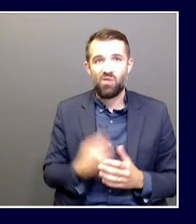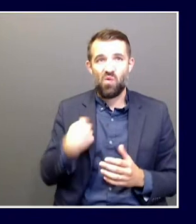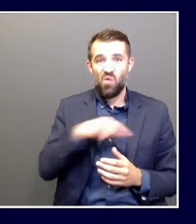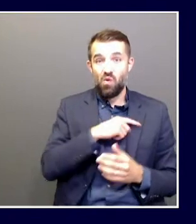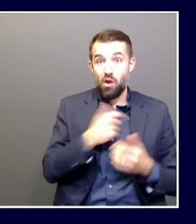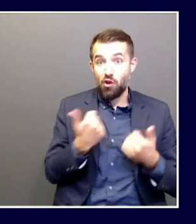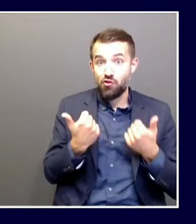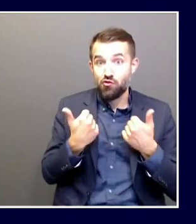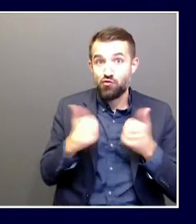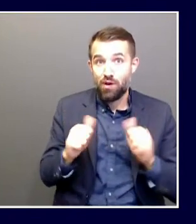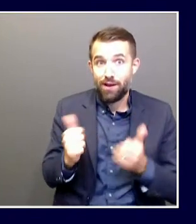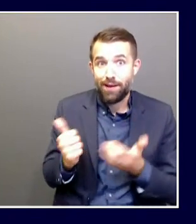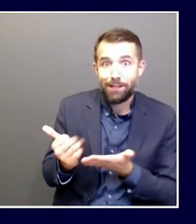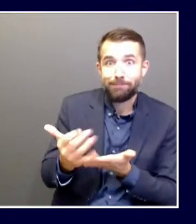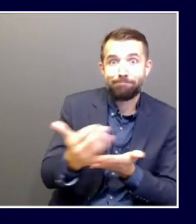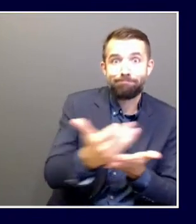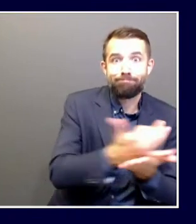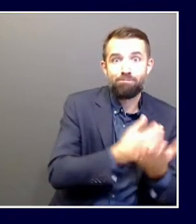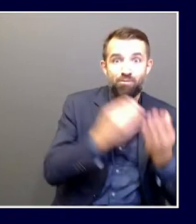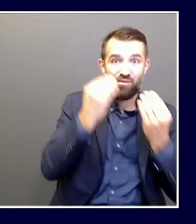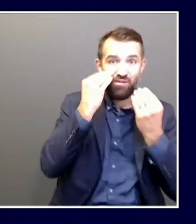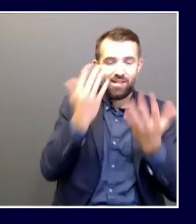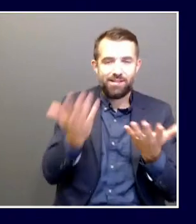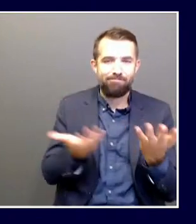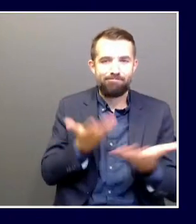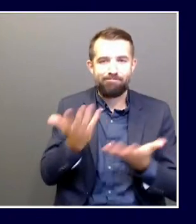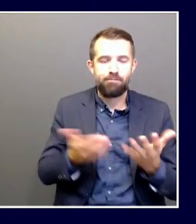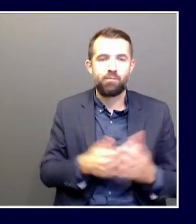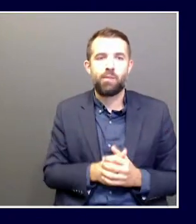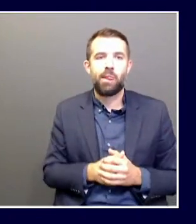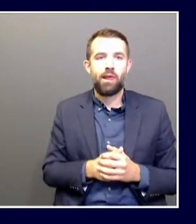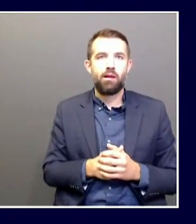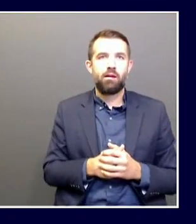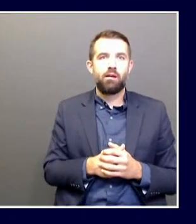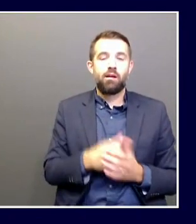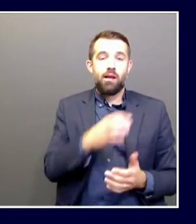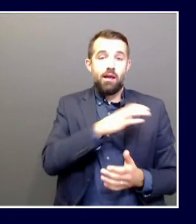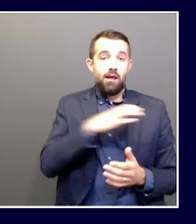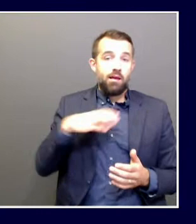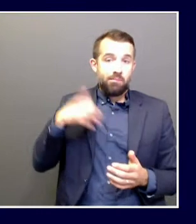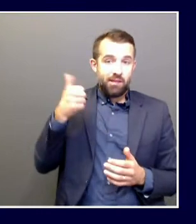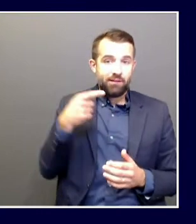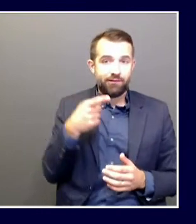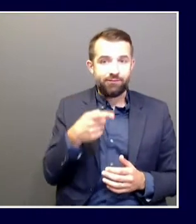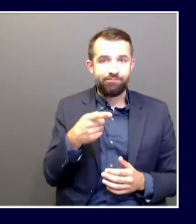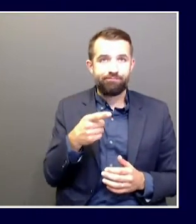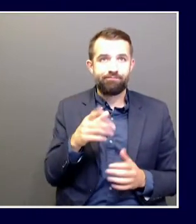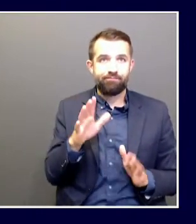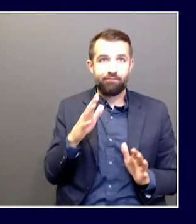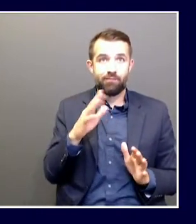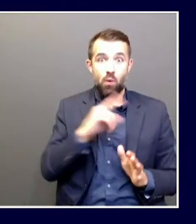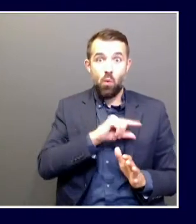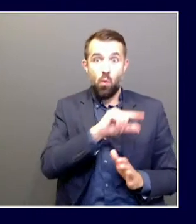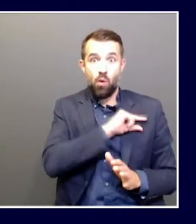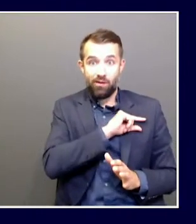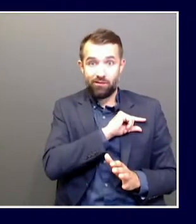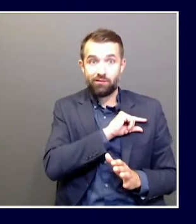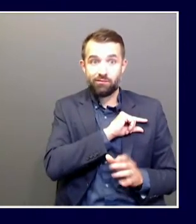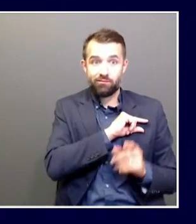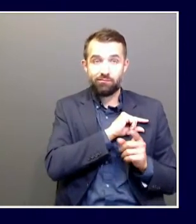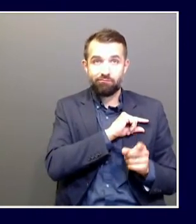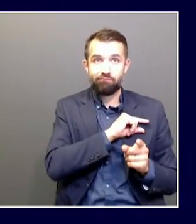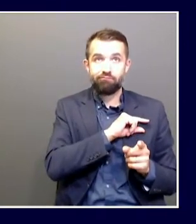Well, the eligibility rules for first and second doses of Moderna, Pfizer, and